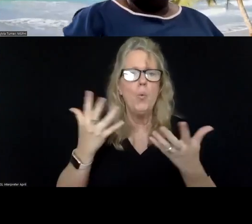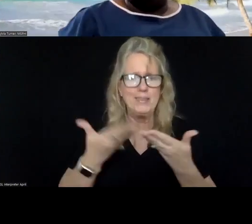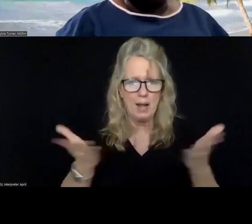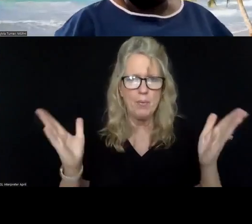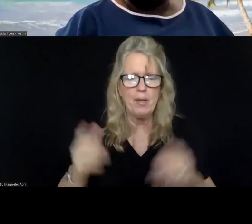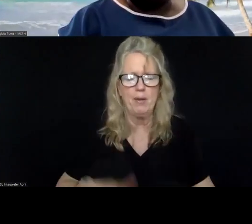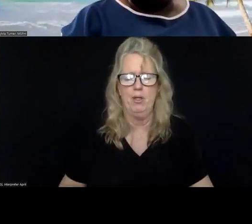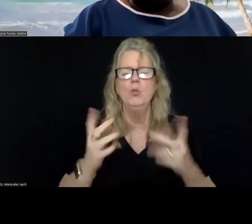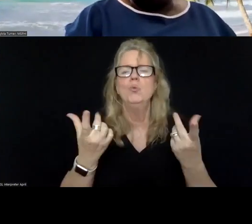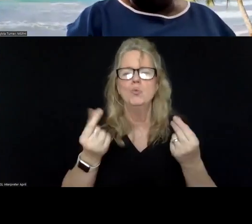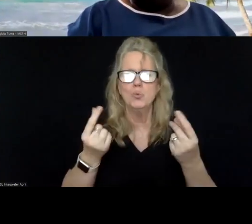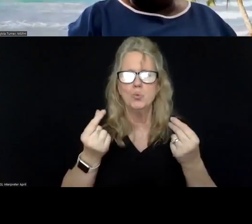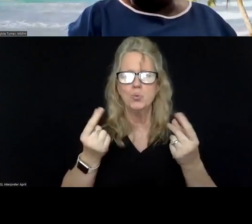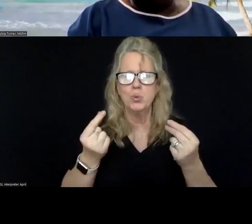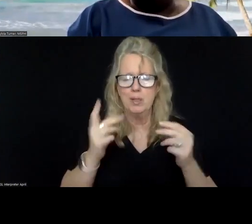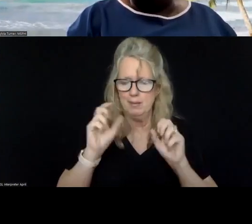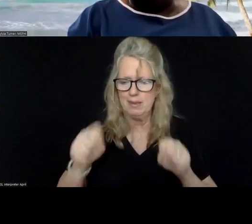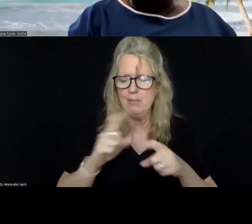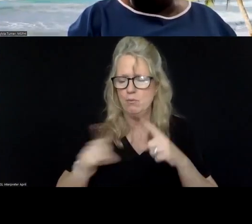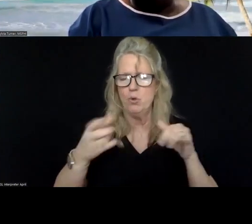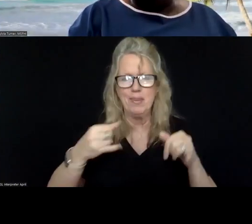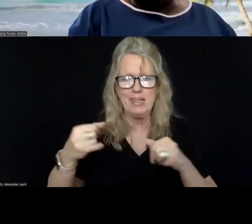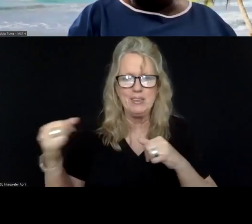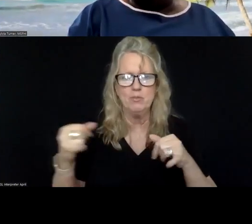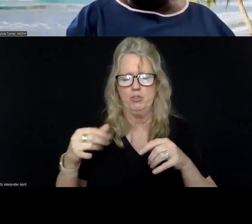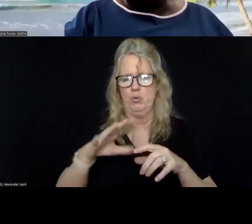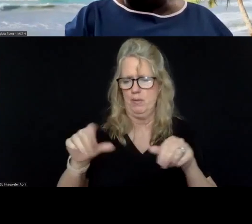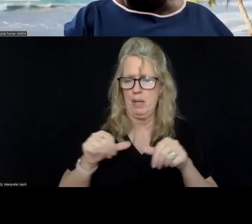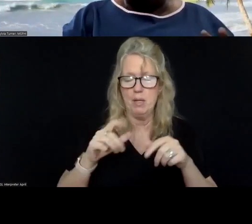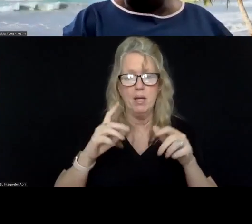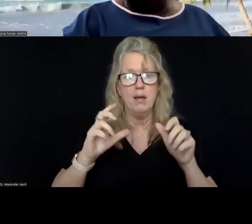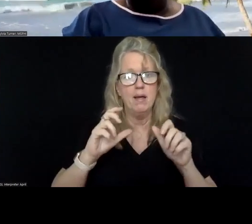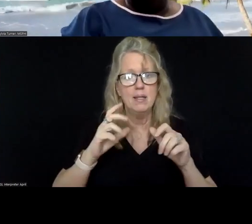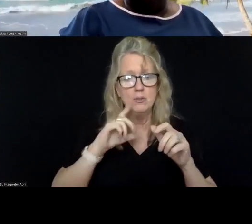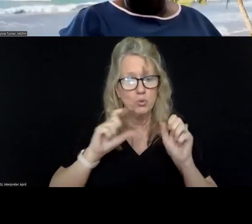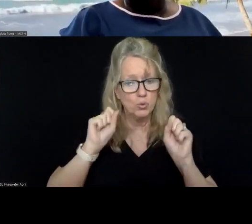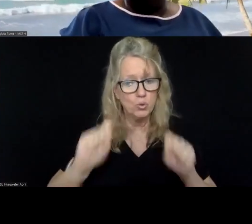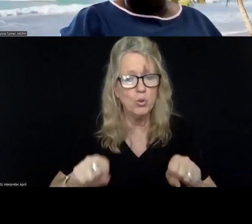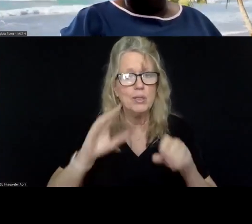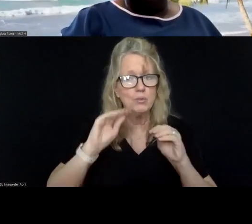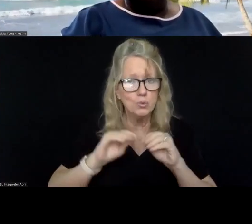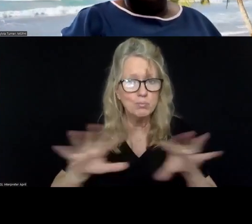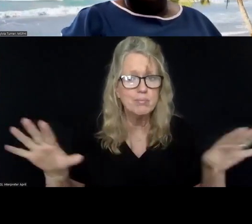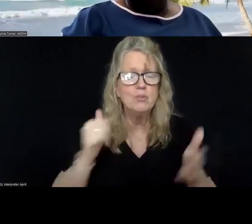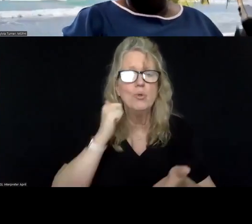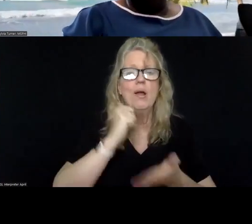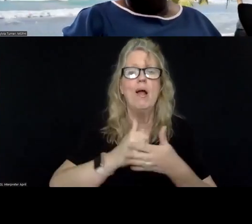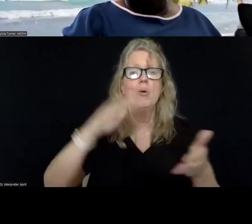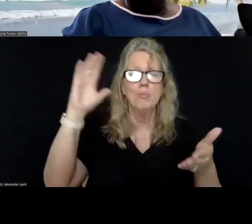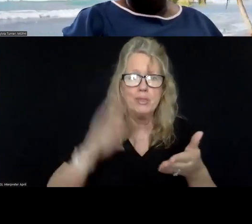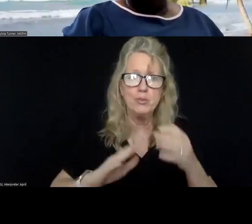and what they can be doing in their individual spaces in order to spread the word to reduce